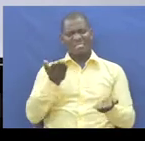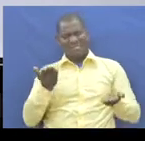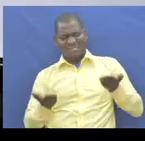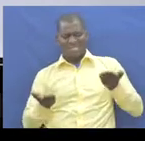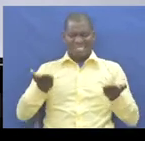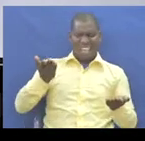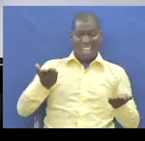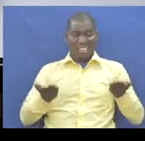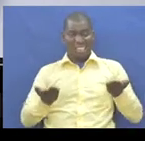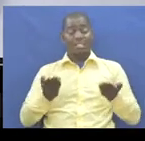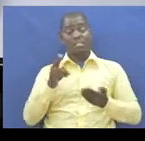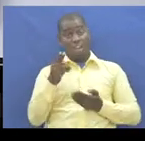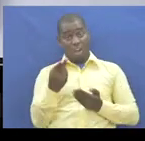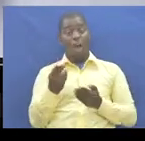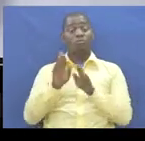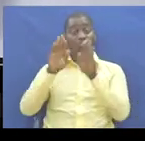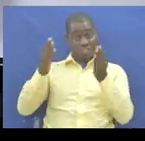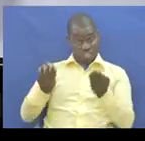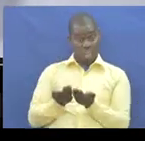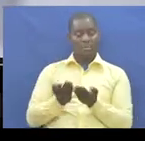of object